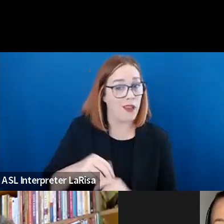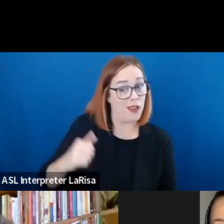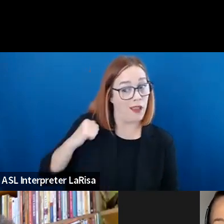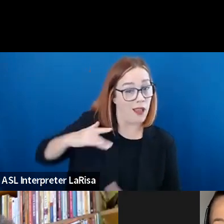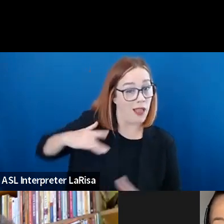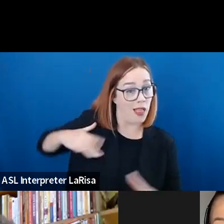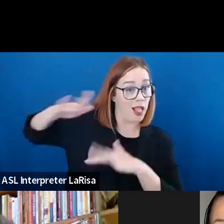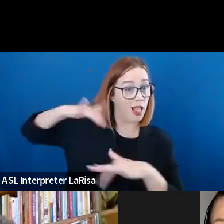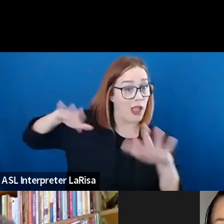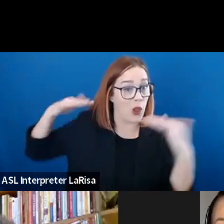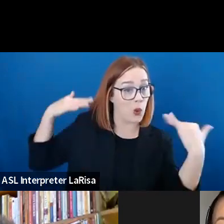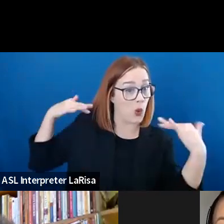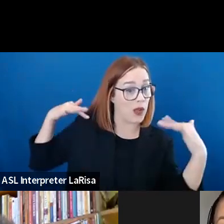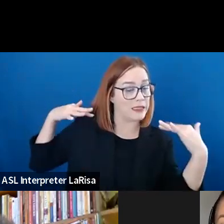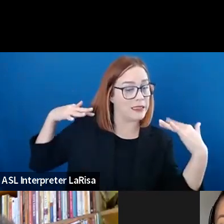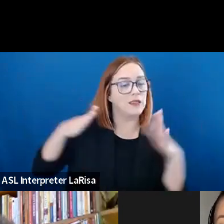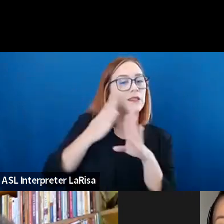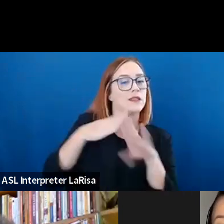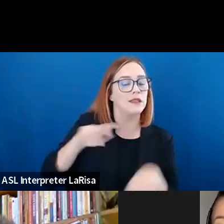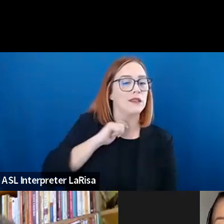hear you clearly.